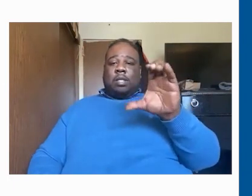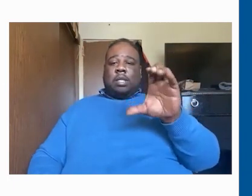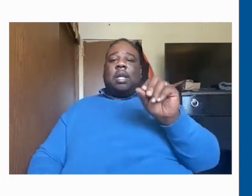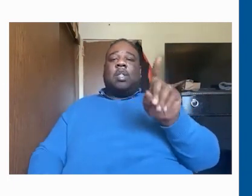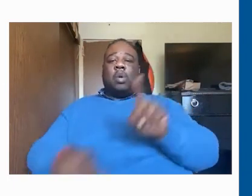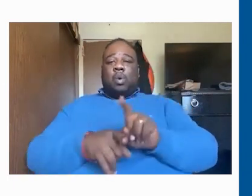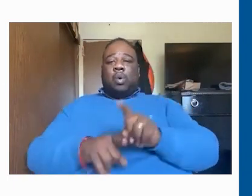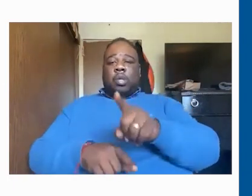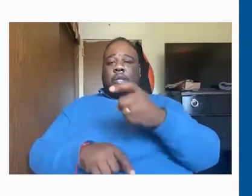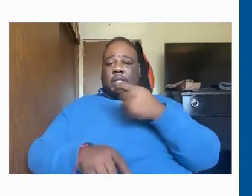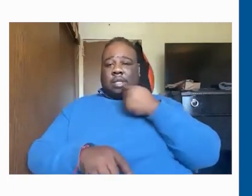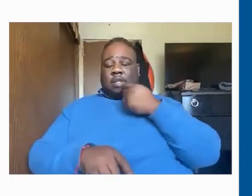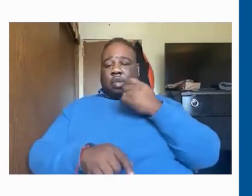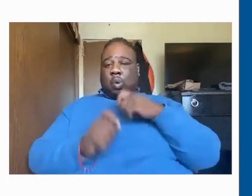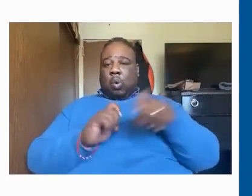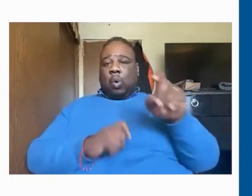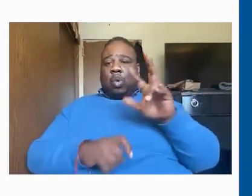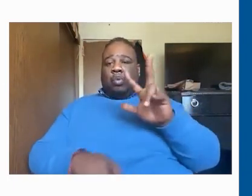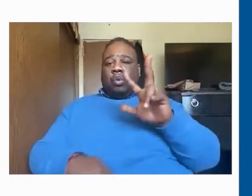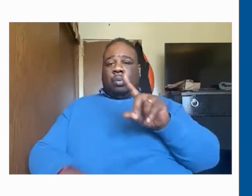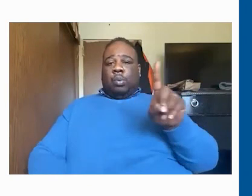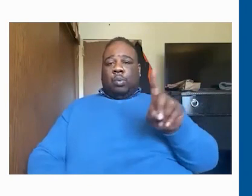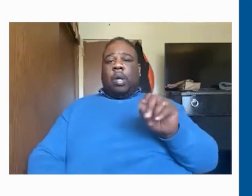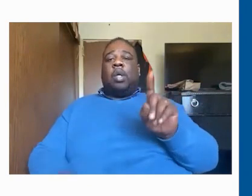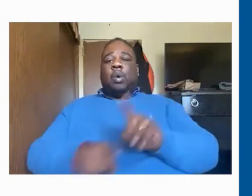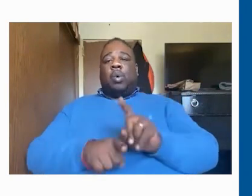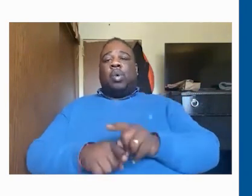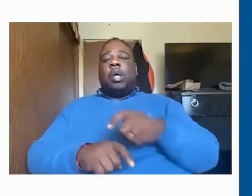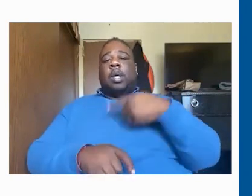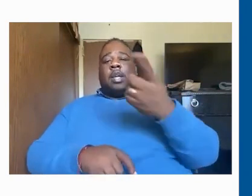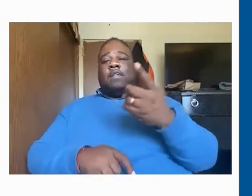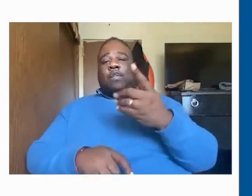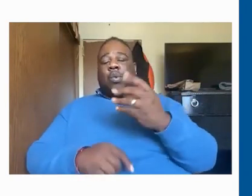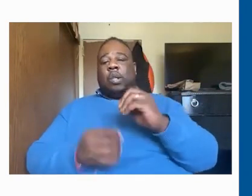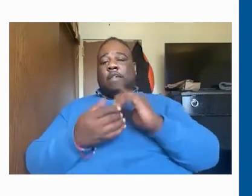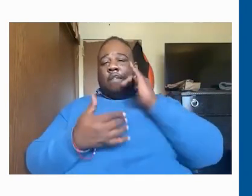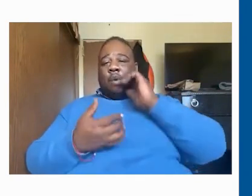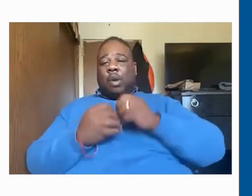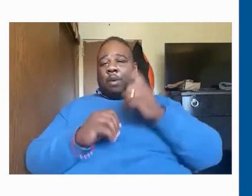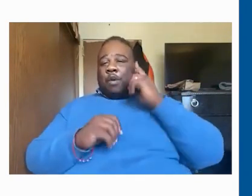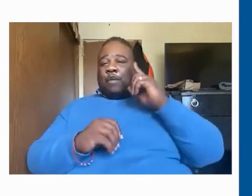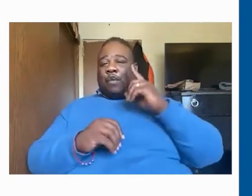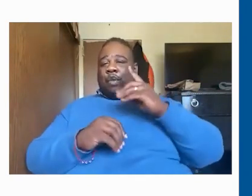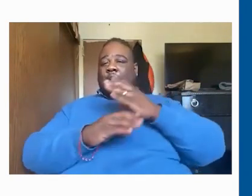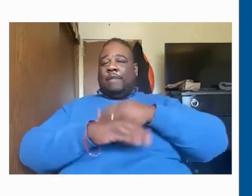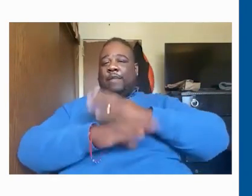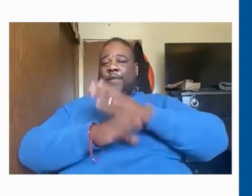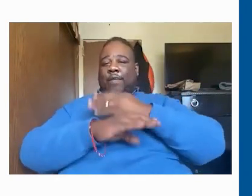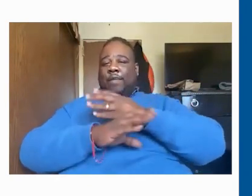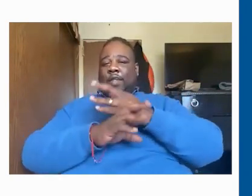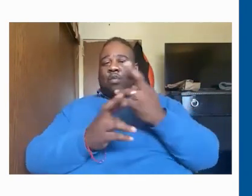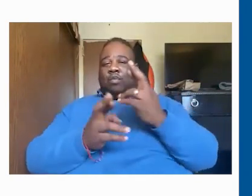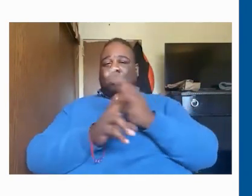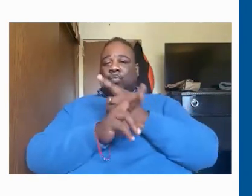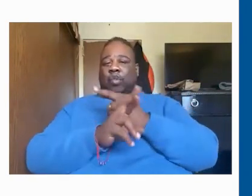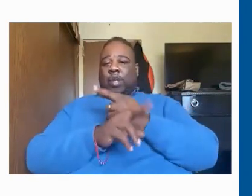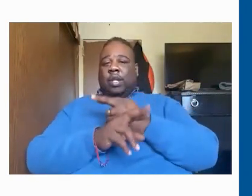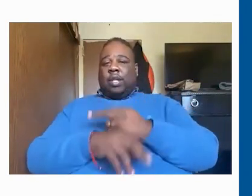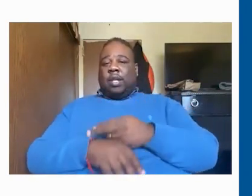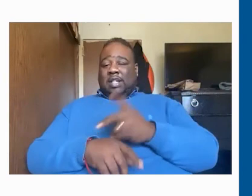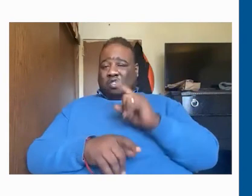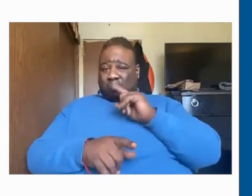311, and Yep. it gives a number for video relay and TTY services. Are those still the same? Those are still the same, yeah. So video